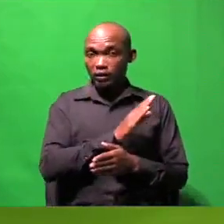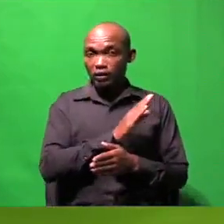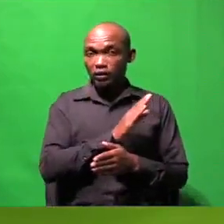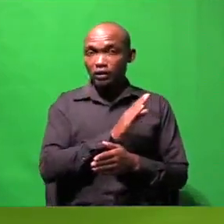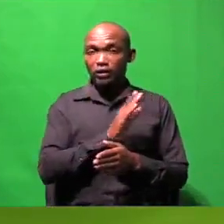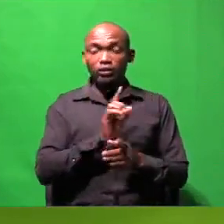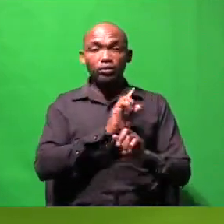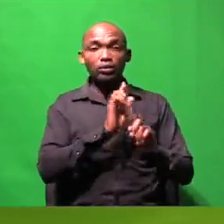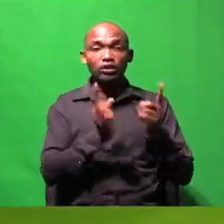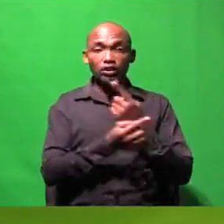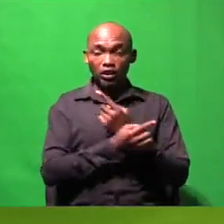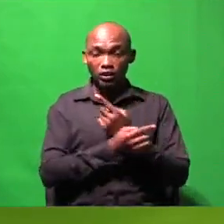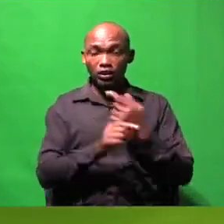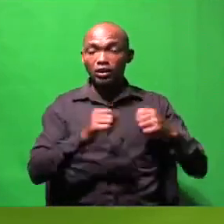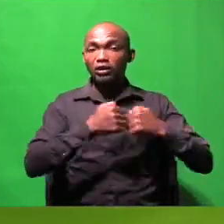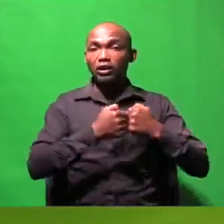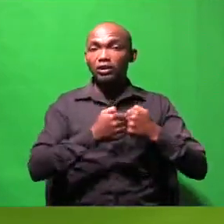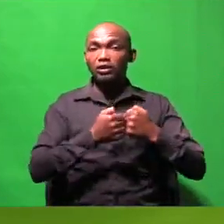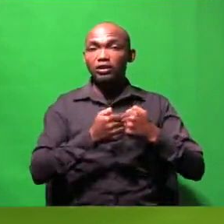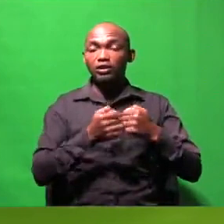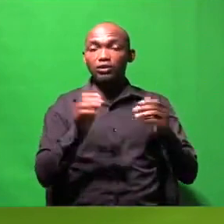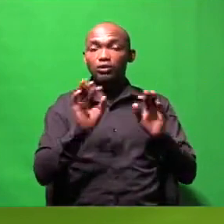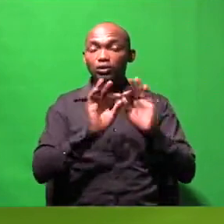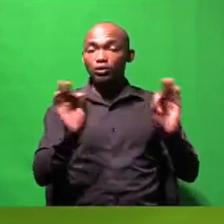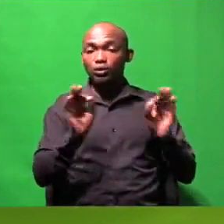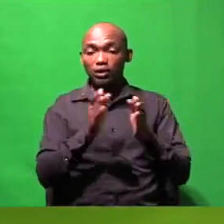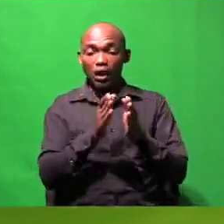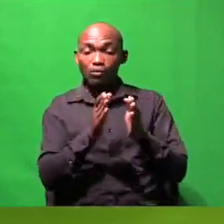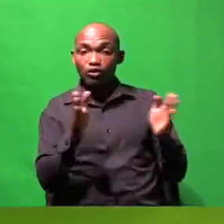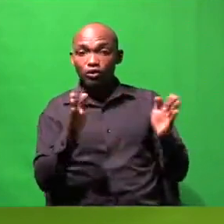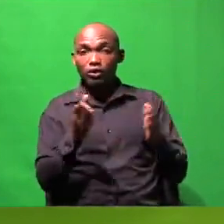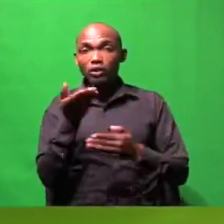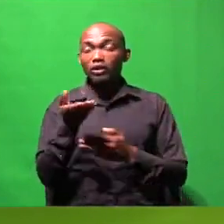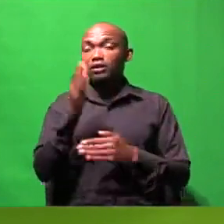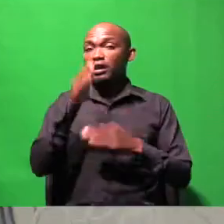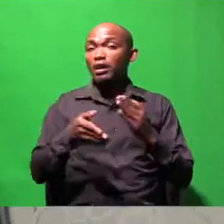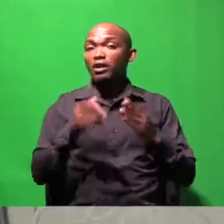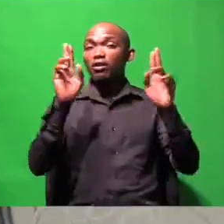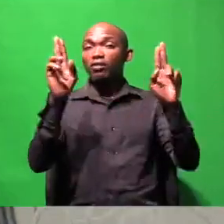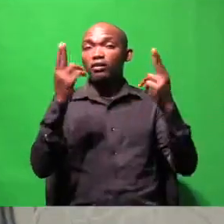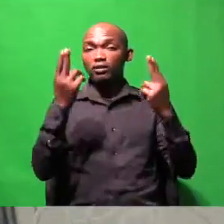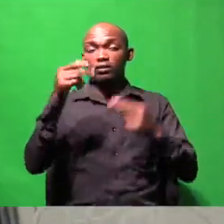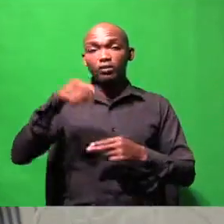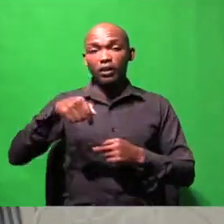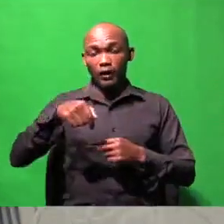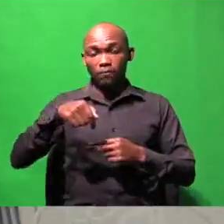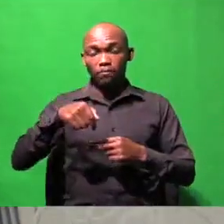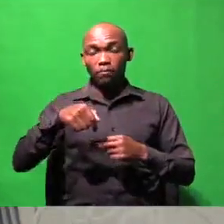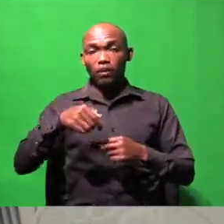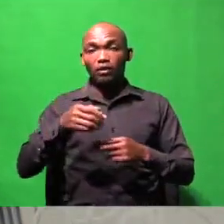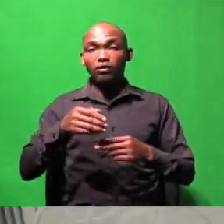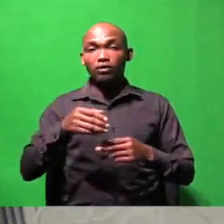or turning challenges to opportunity. That is the end of my today's lesson. I hope